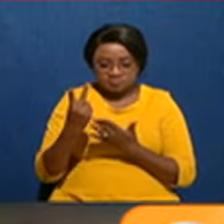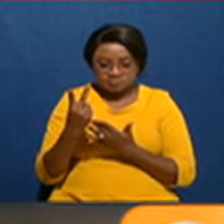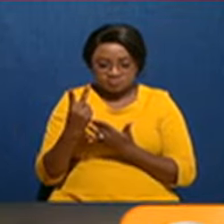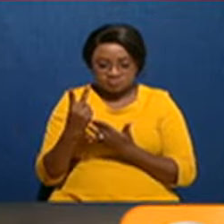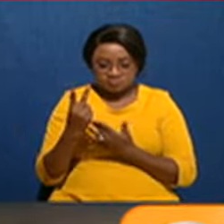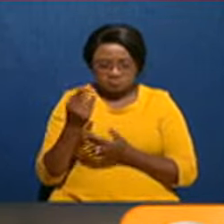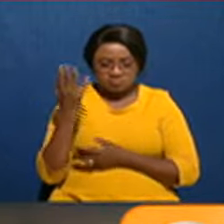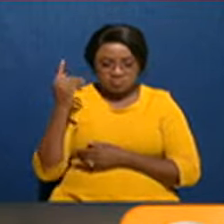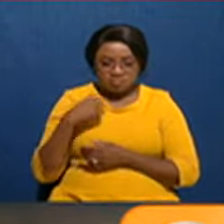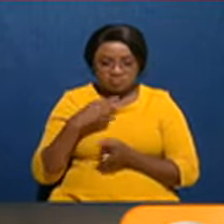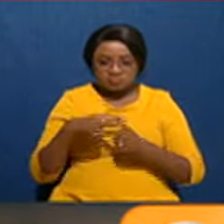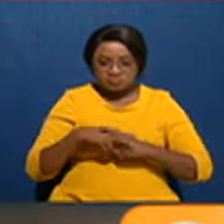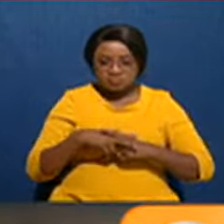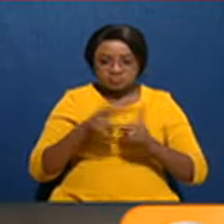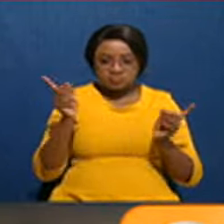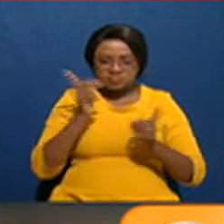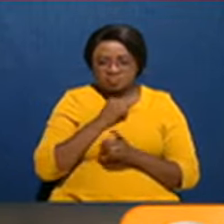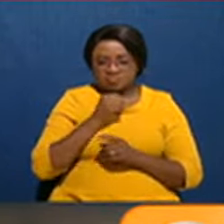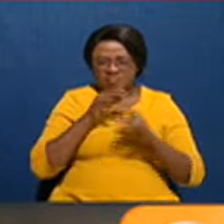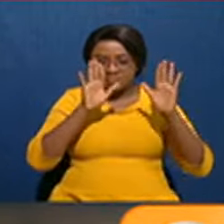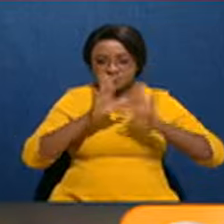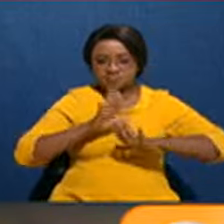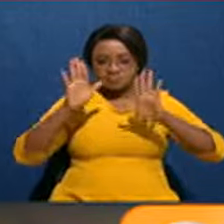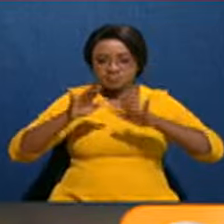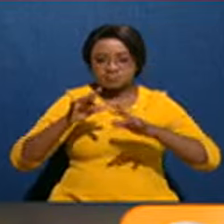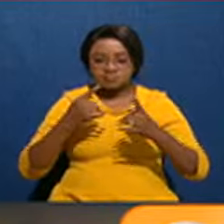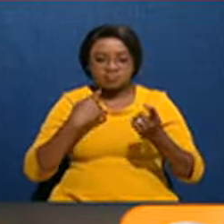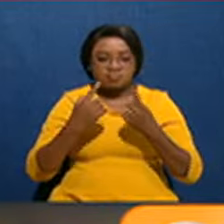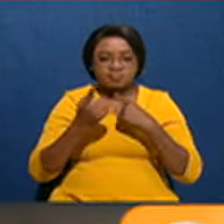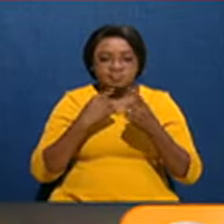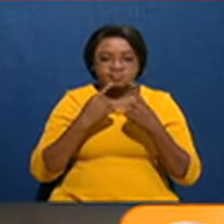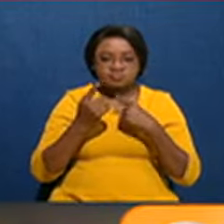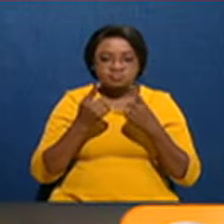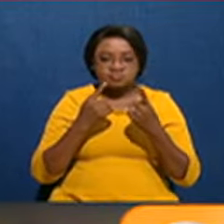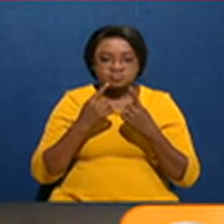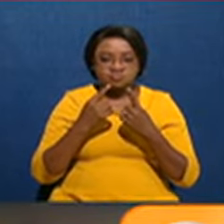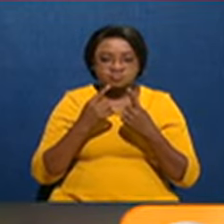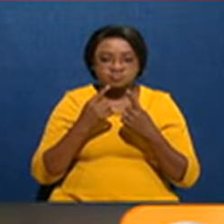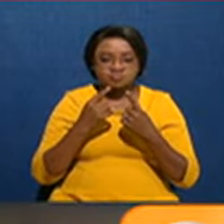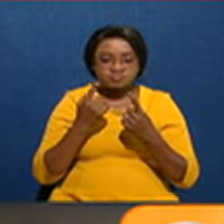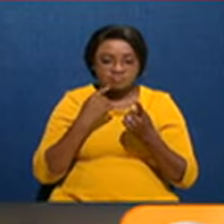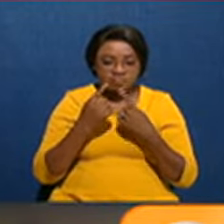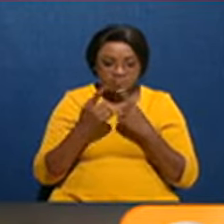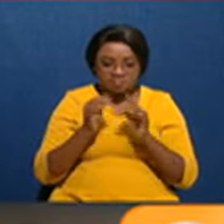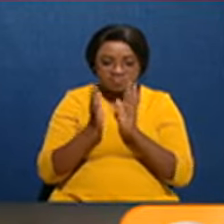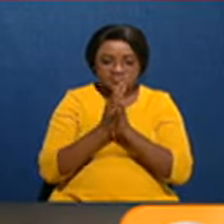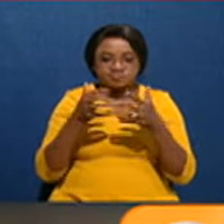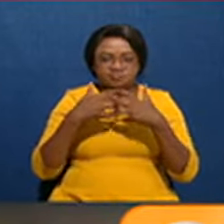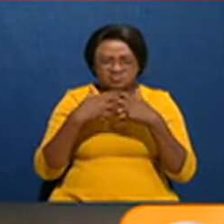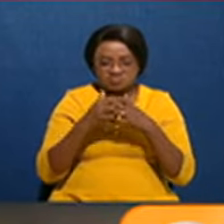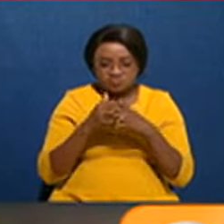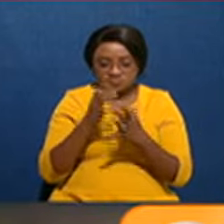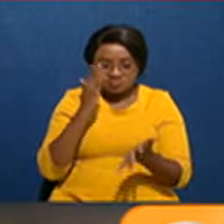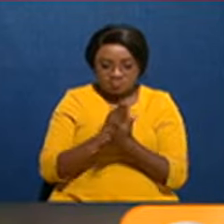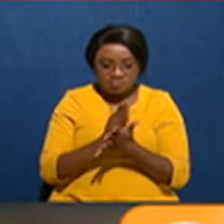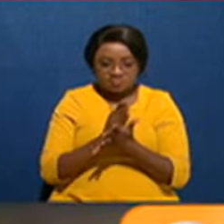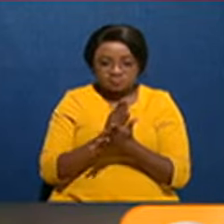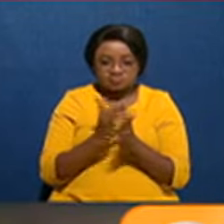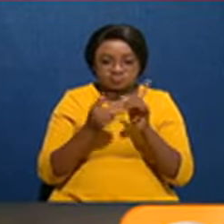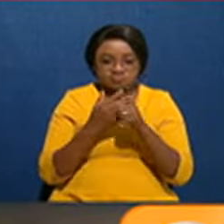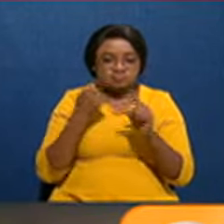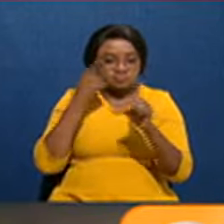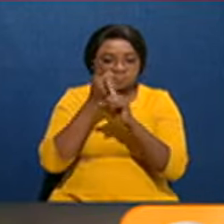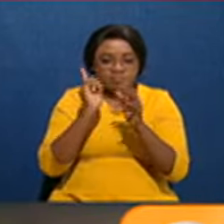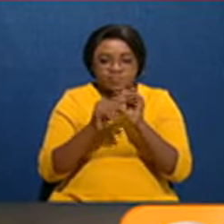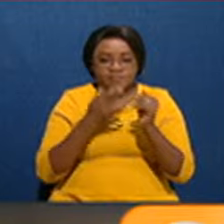2 weeks ago, I did initiate a campaign of Ongeanda Mhandisi Halisi, so that the public can be